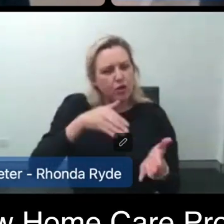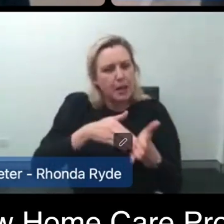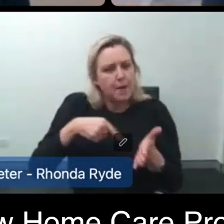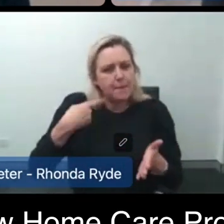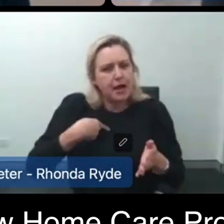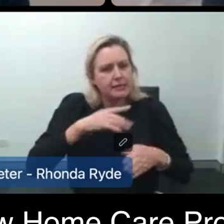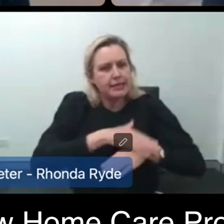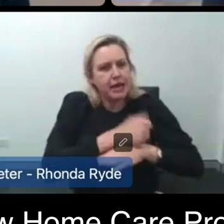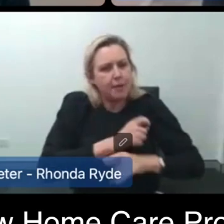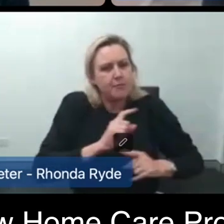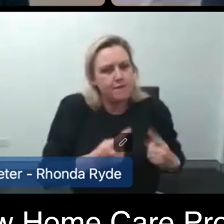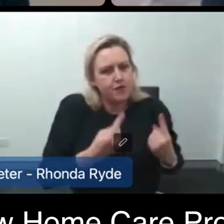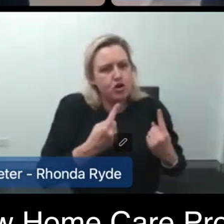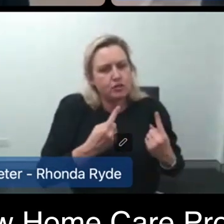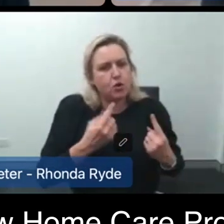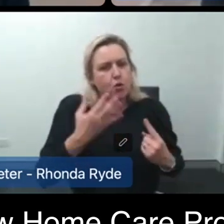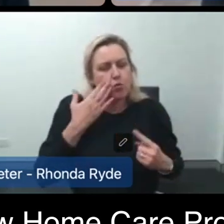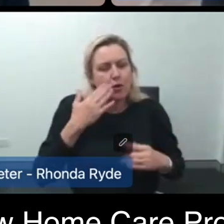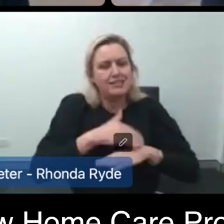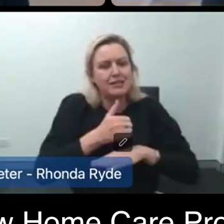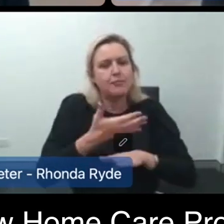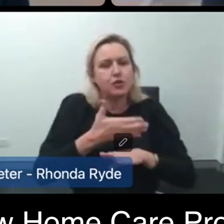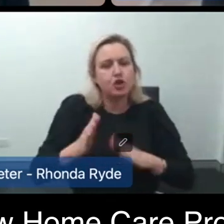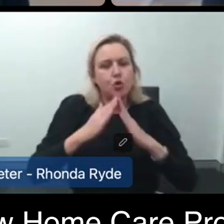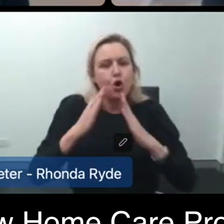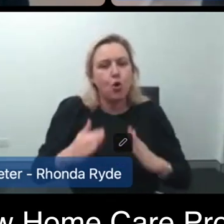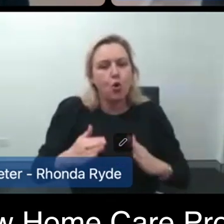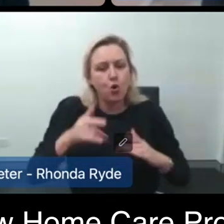place first in the context of a new home care program.